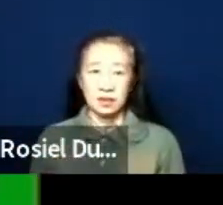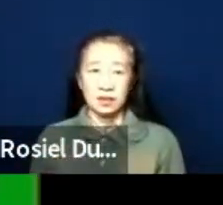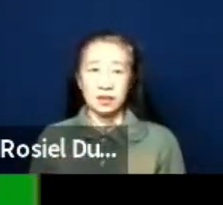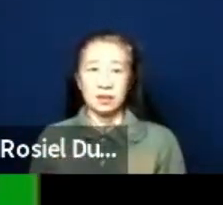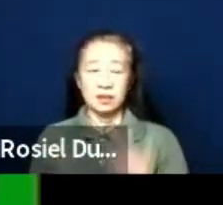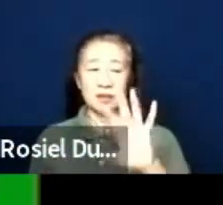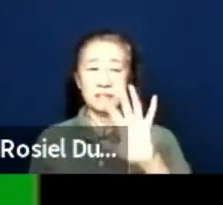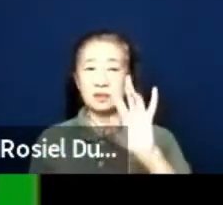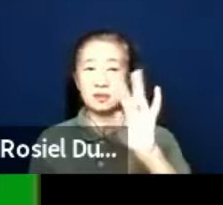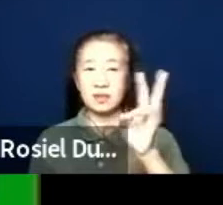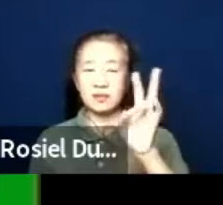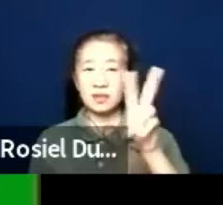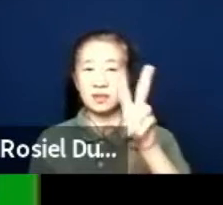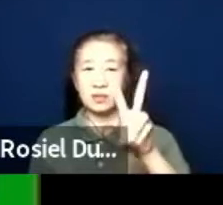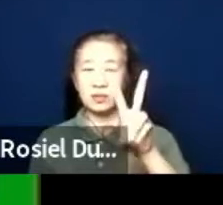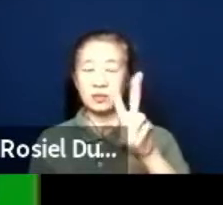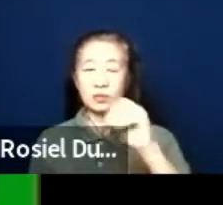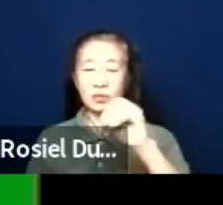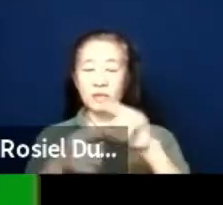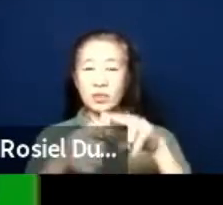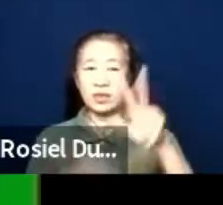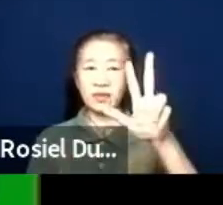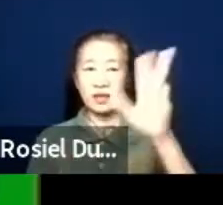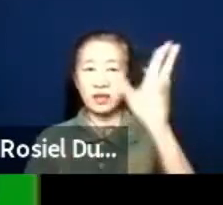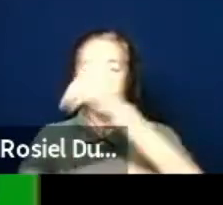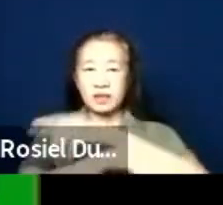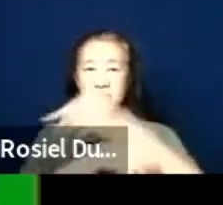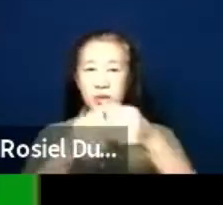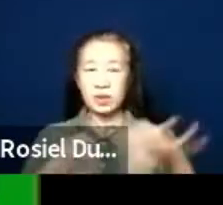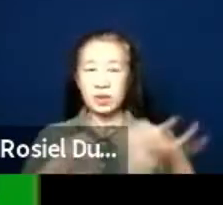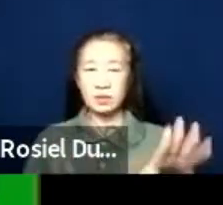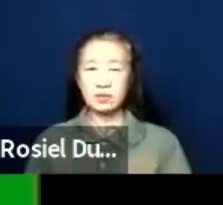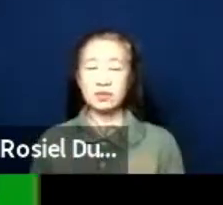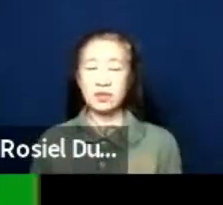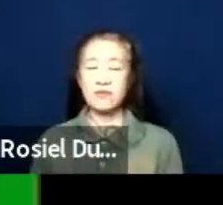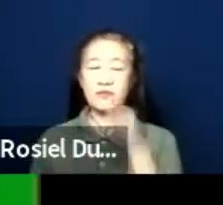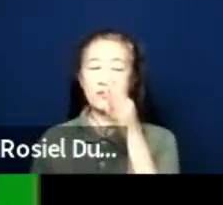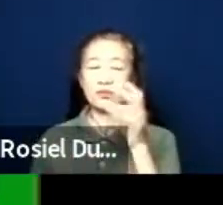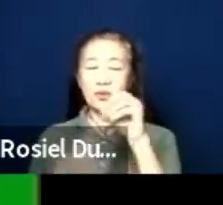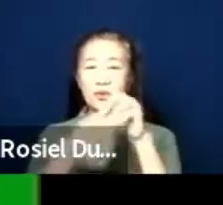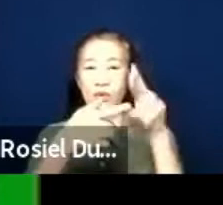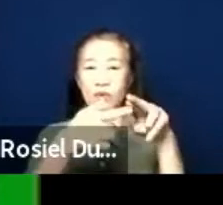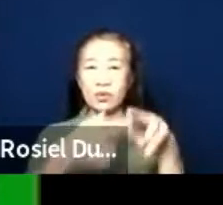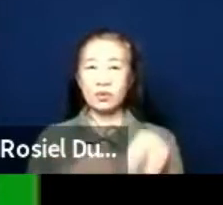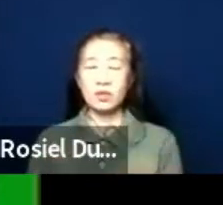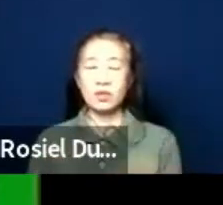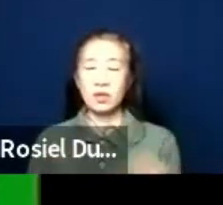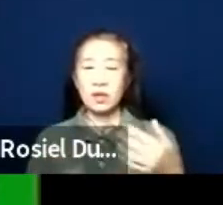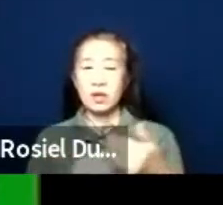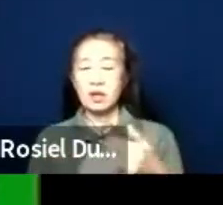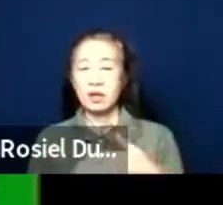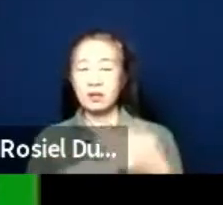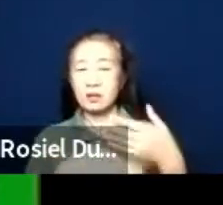72 hours or 3 days without food, or you're away from your